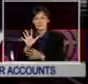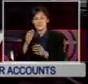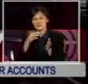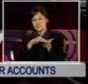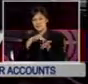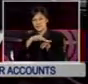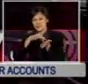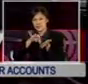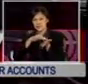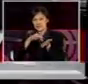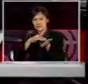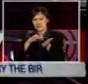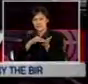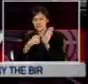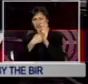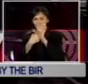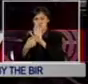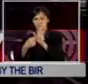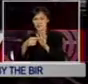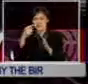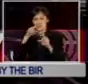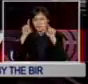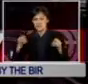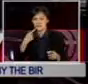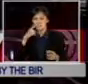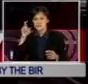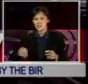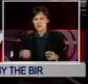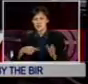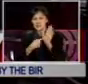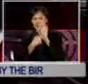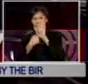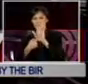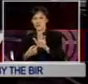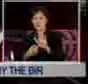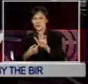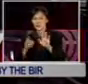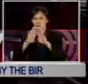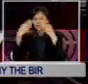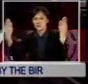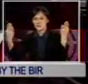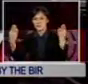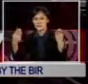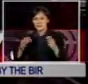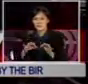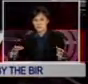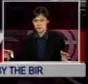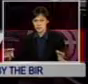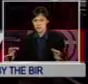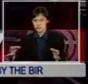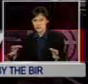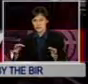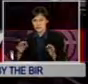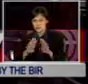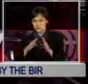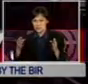accounts that were identified in the subpoena and ask her to identify the opening statements and the